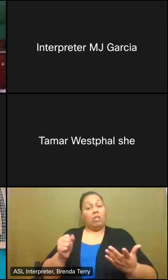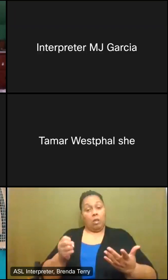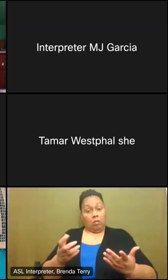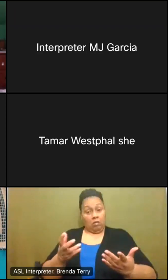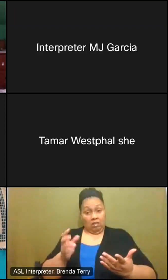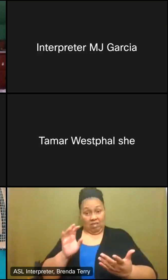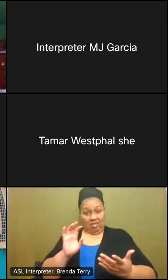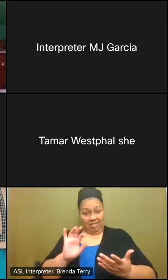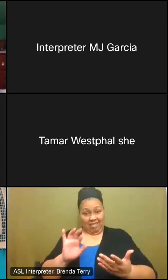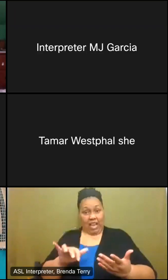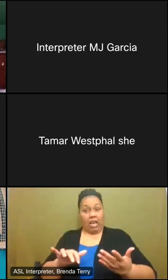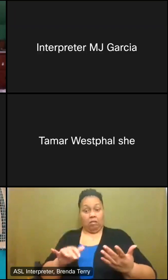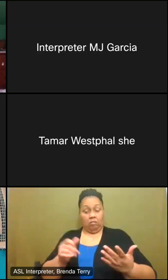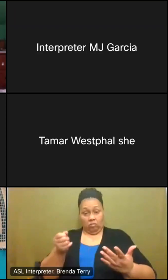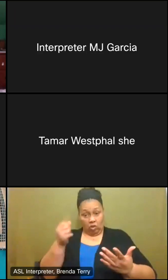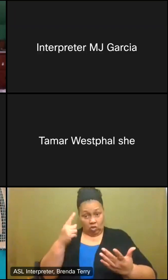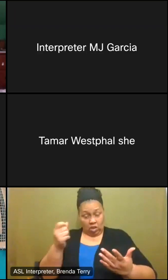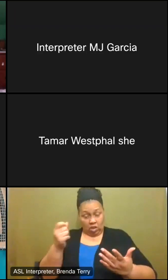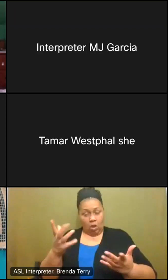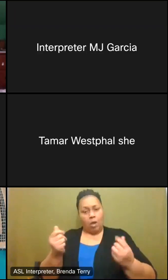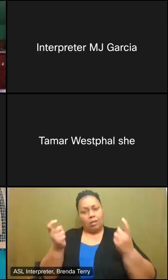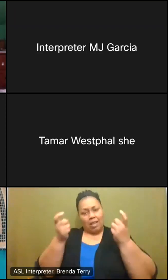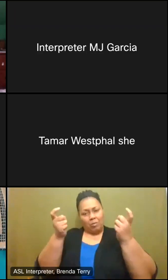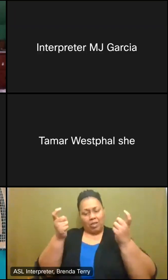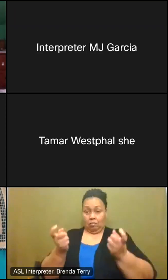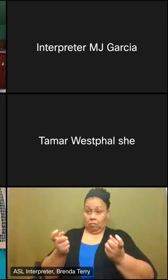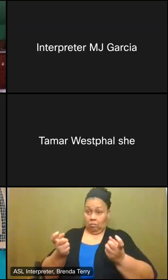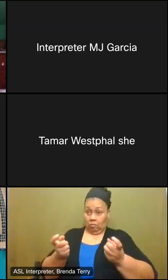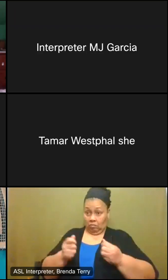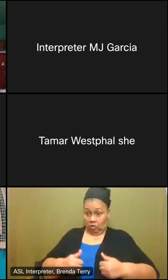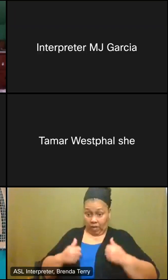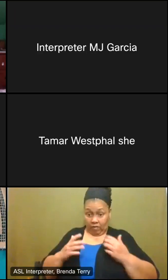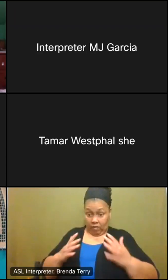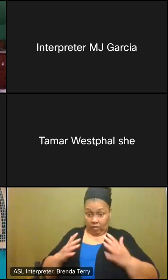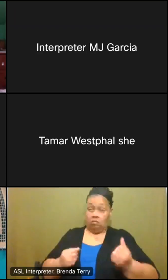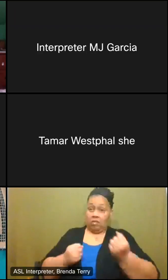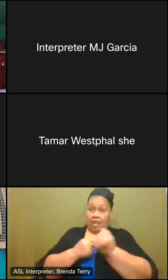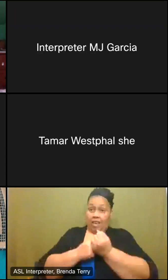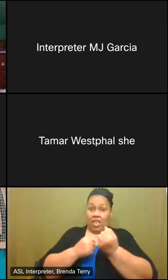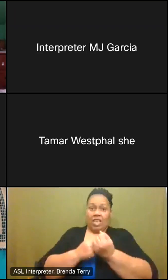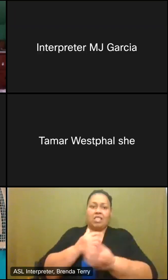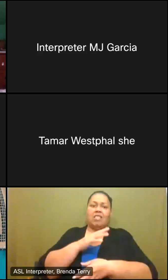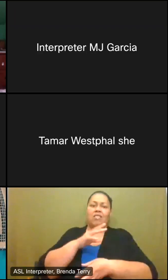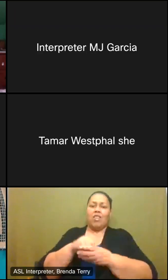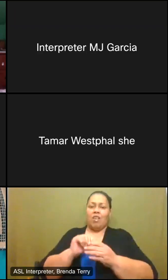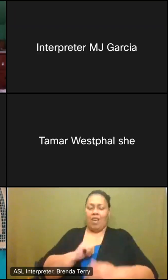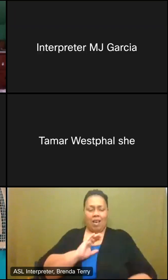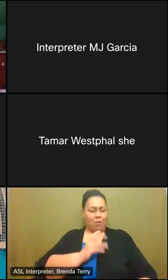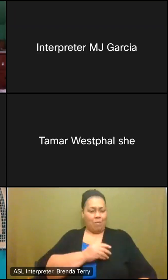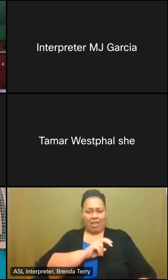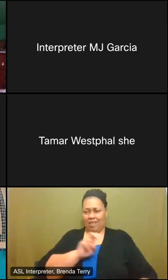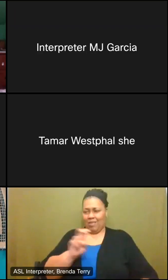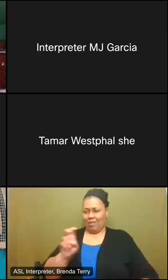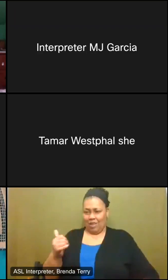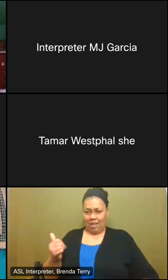to celebrate survivors and advocates as part of our panel today. And so I'm going to ask each